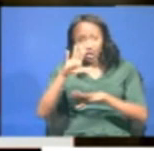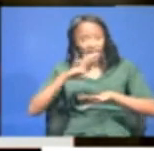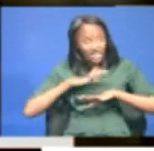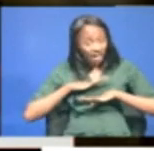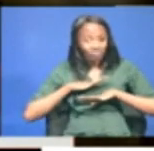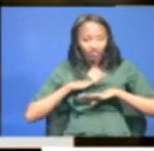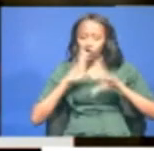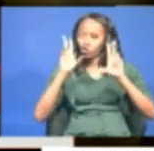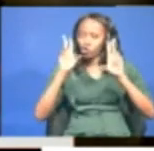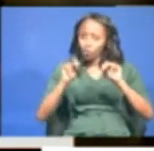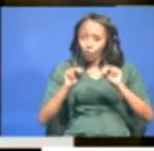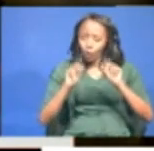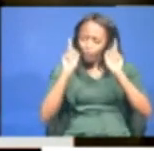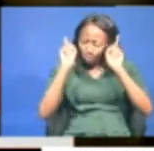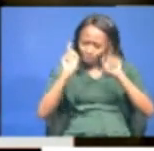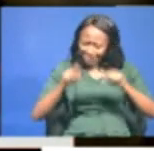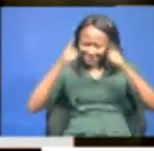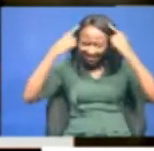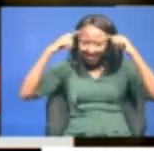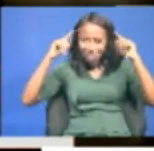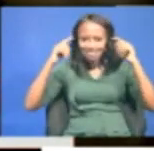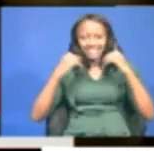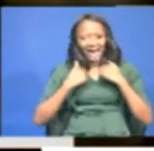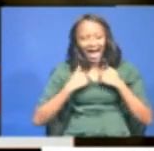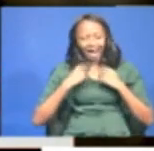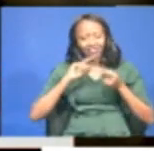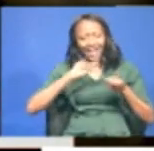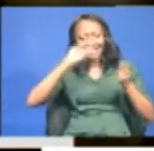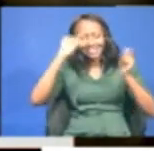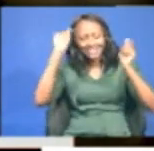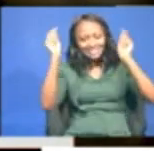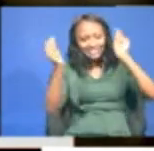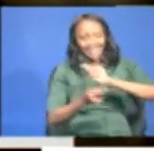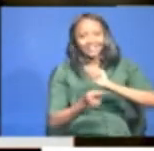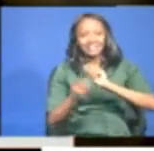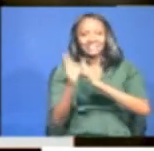Ruto must succeed and turn around this country.